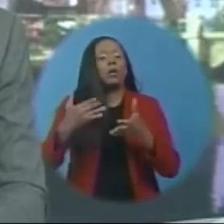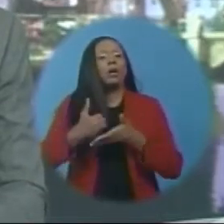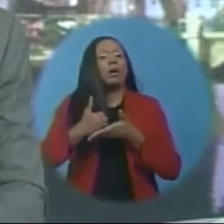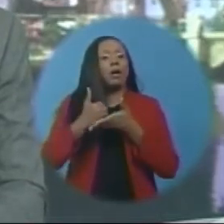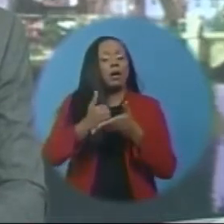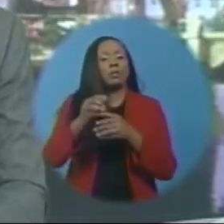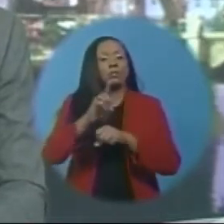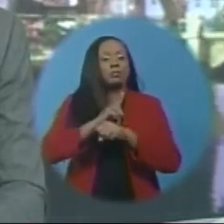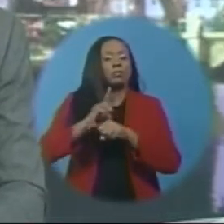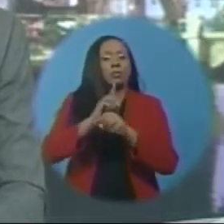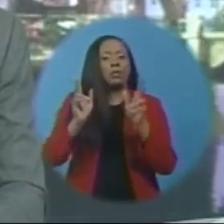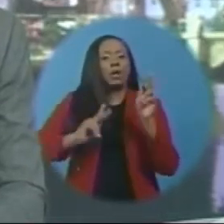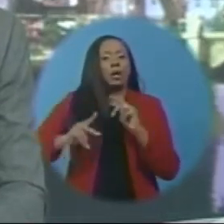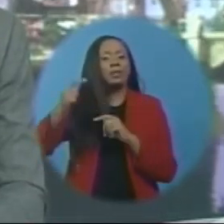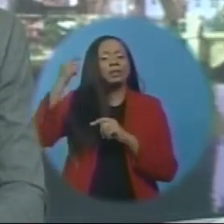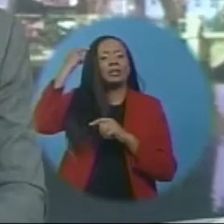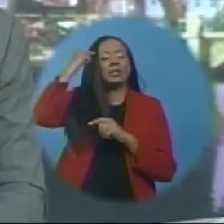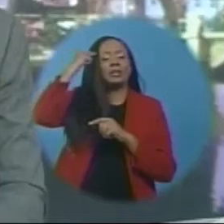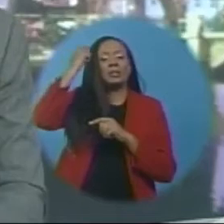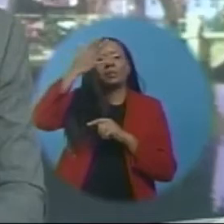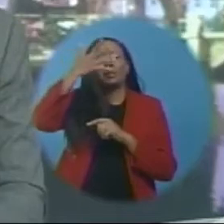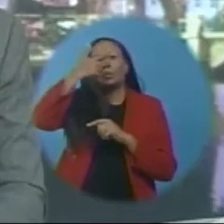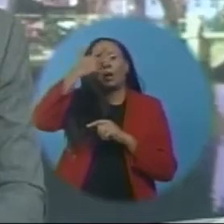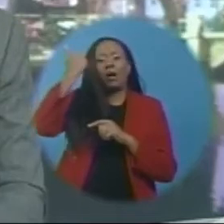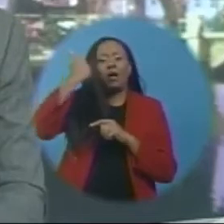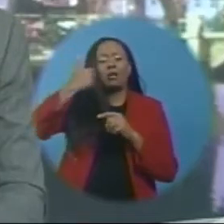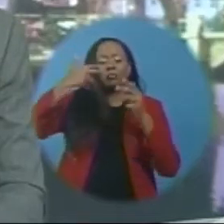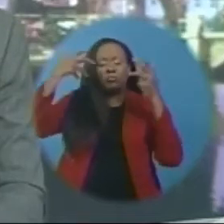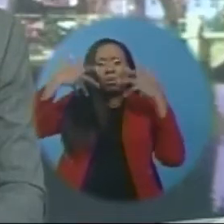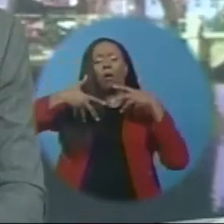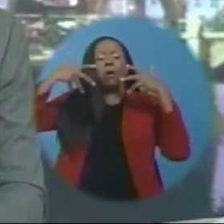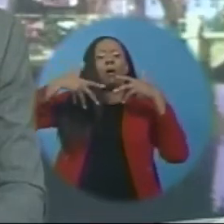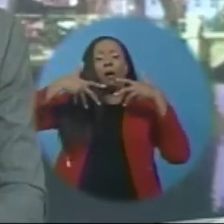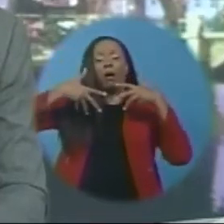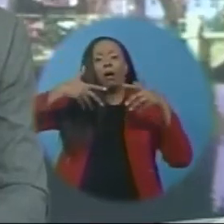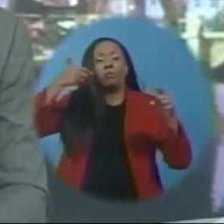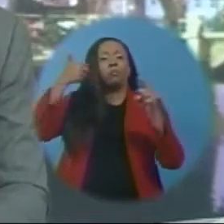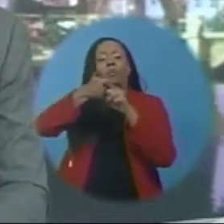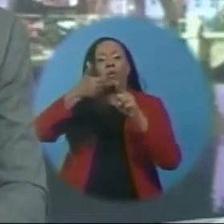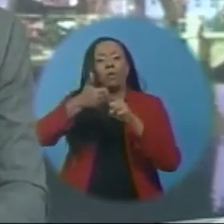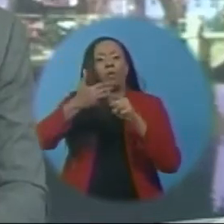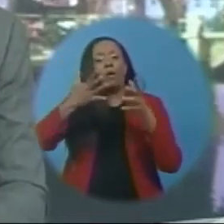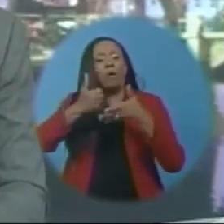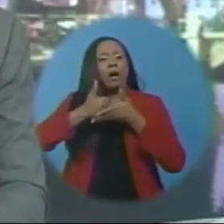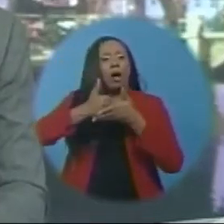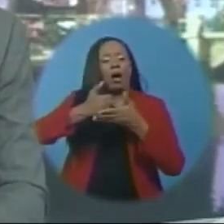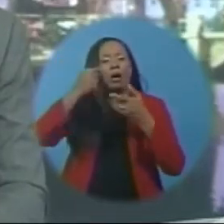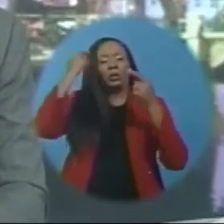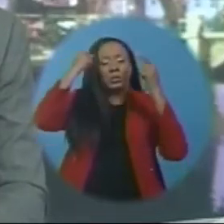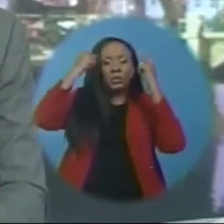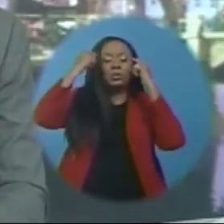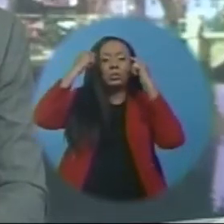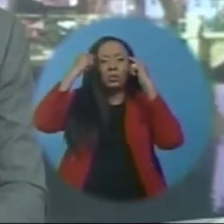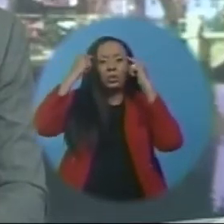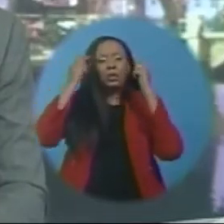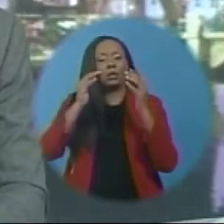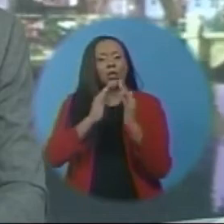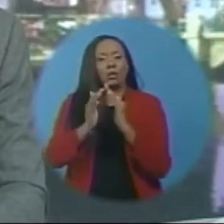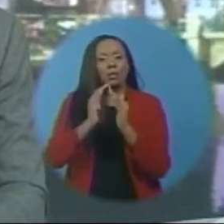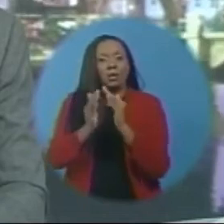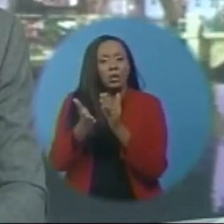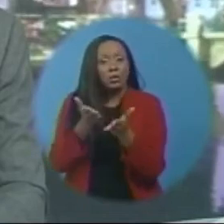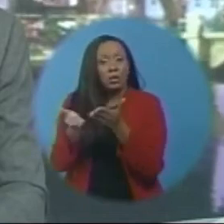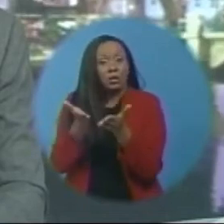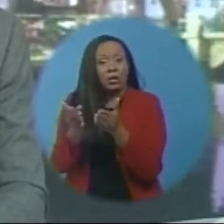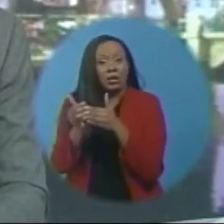of Dominicans who are still reeling from the shock of the Category 5 system. Community Services leader of the